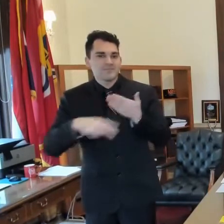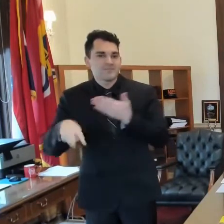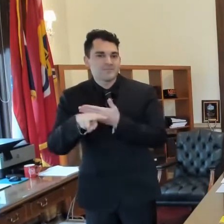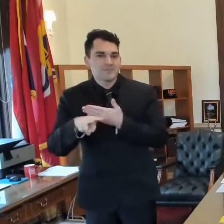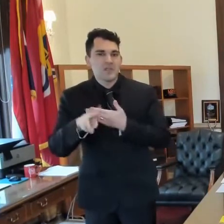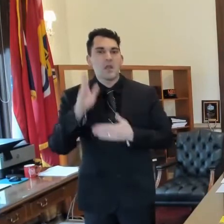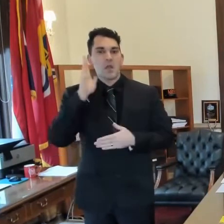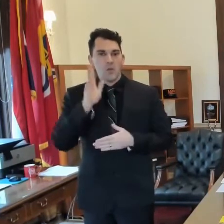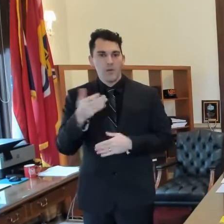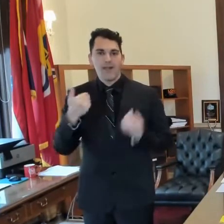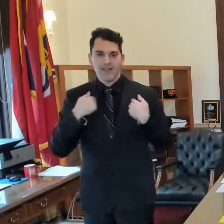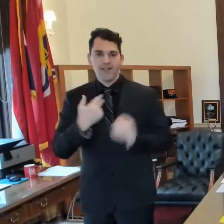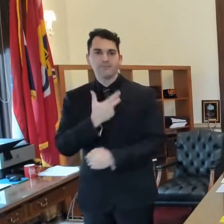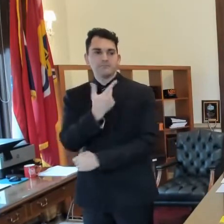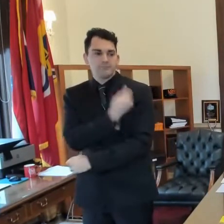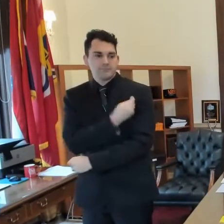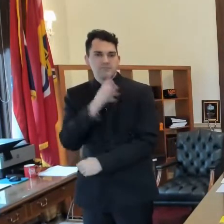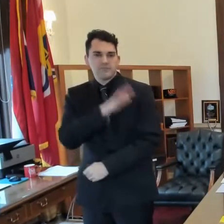10,000 people,